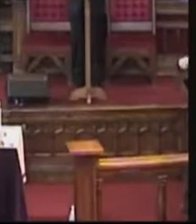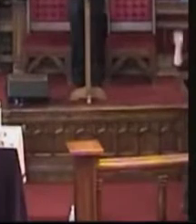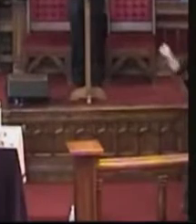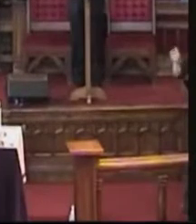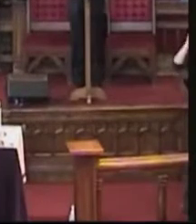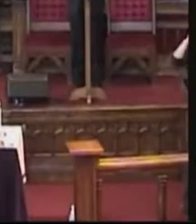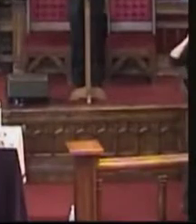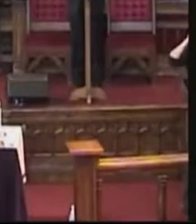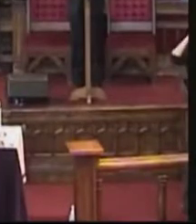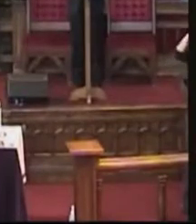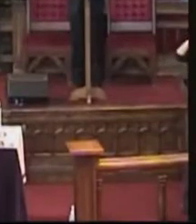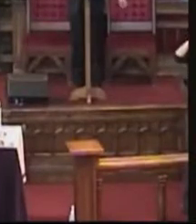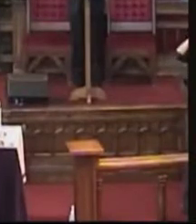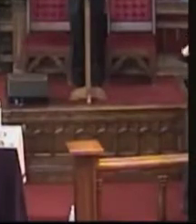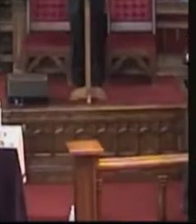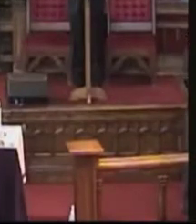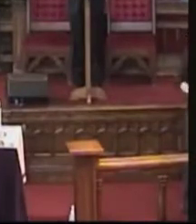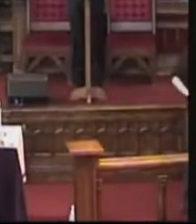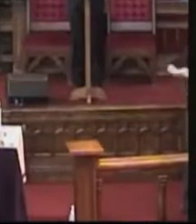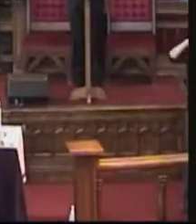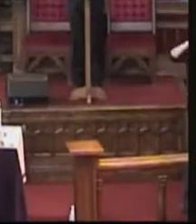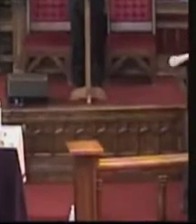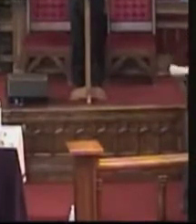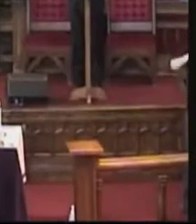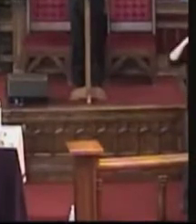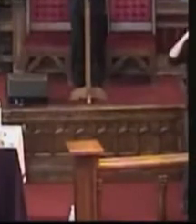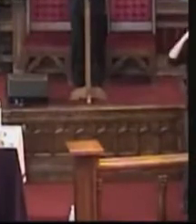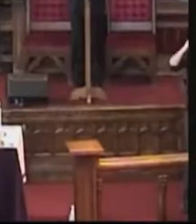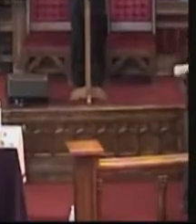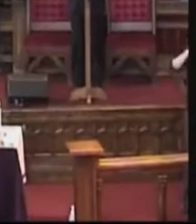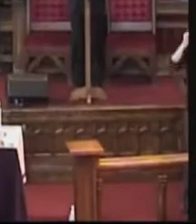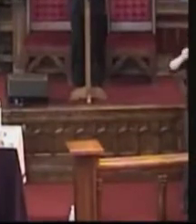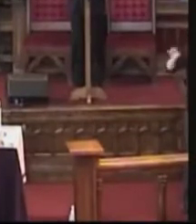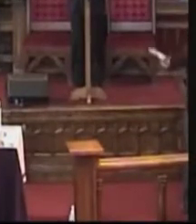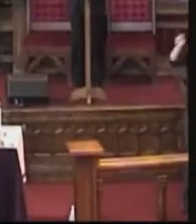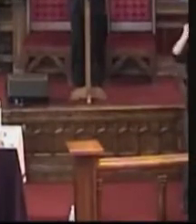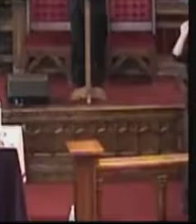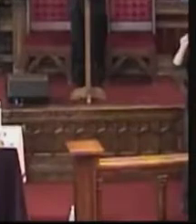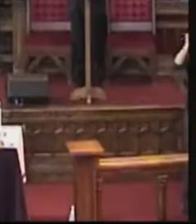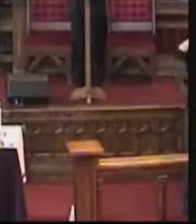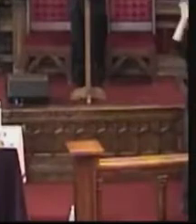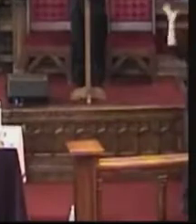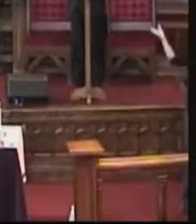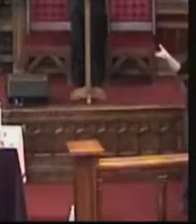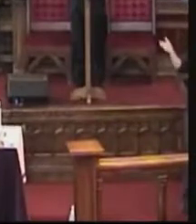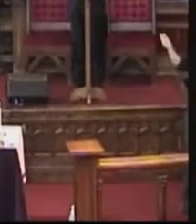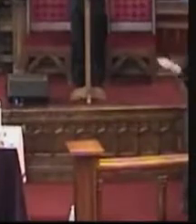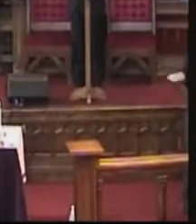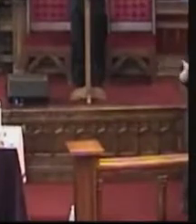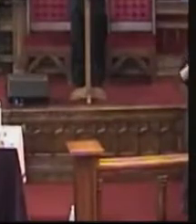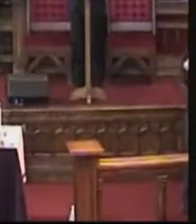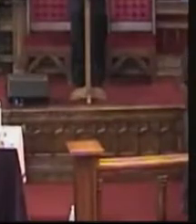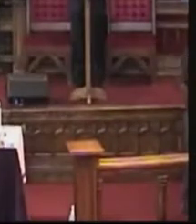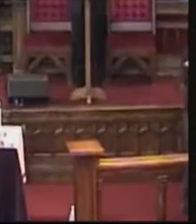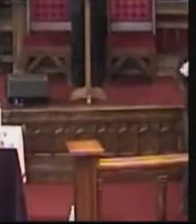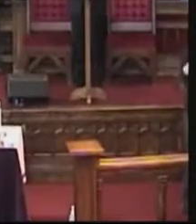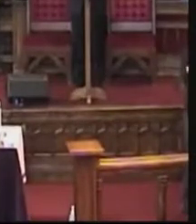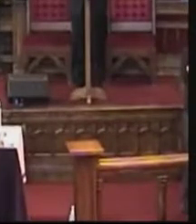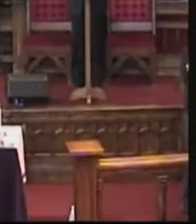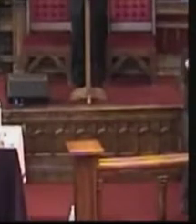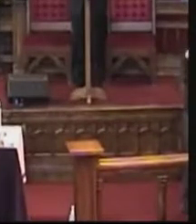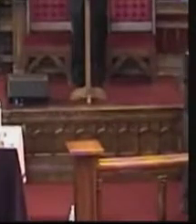vibrant spirituality that transforms lives and transforms our world. Our desire is to be a beacon for freedom